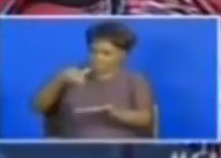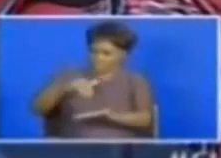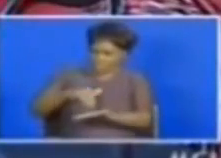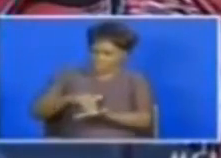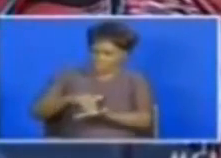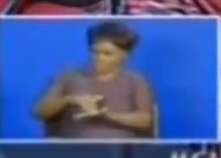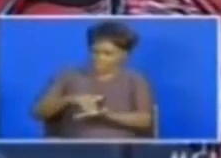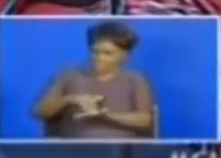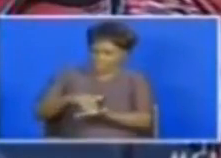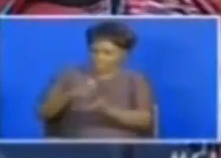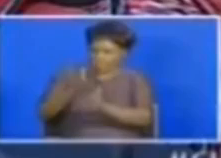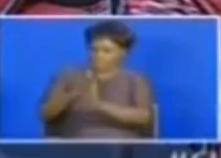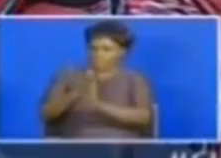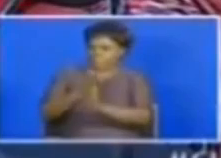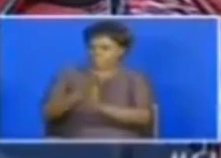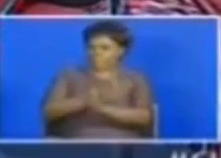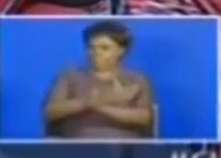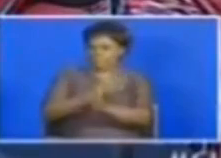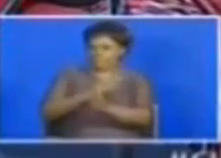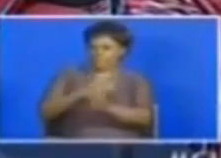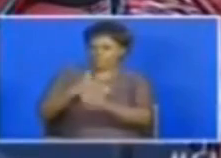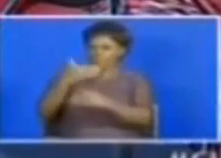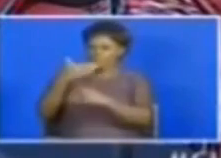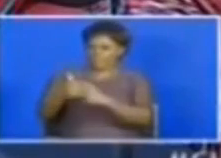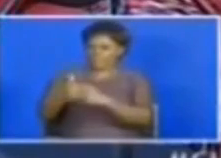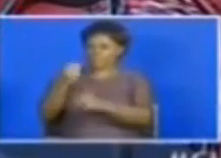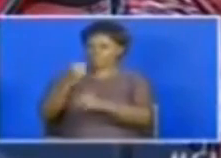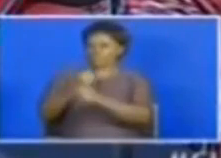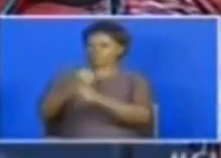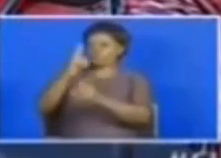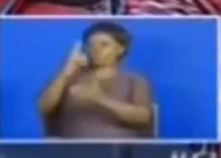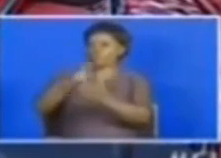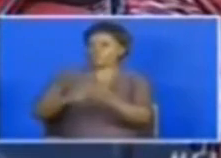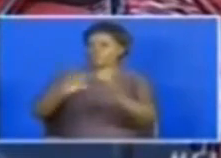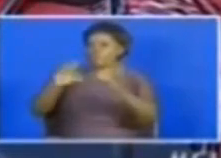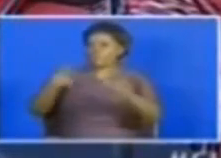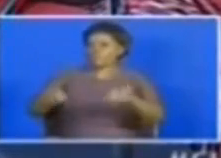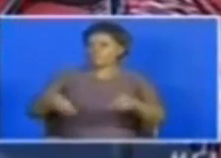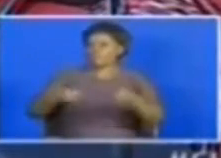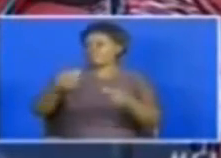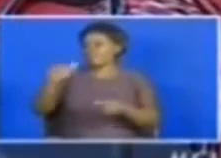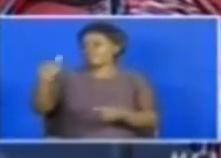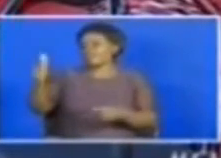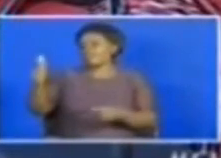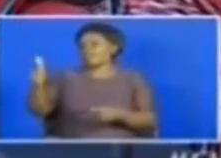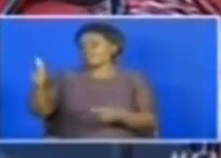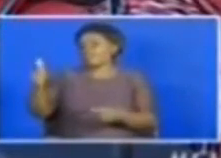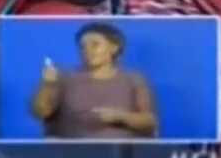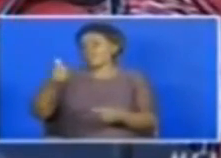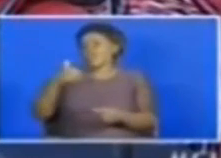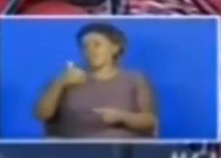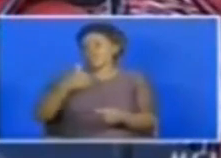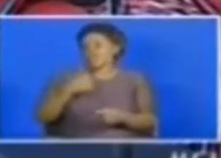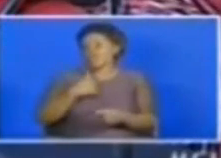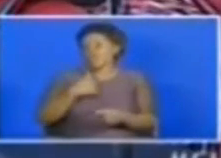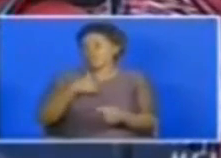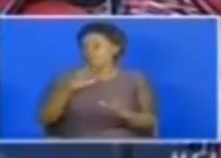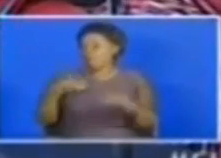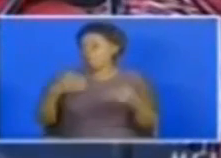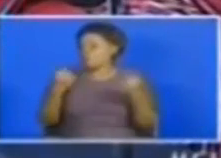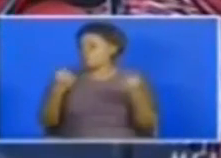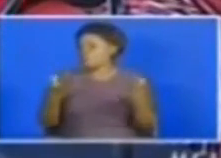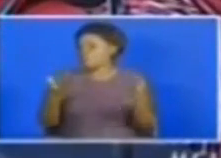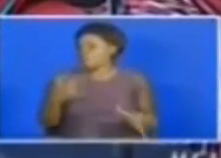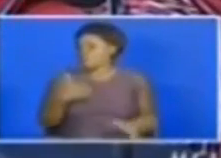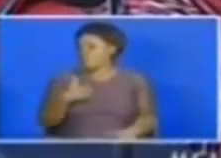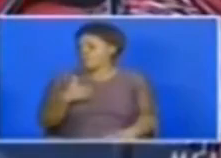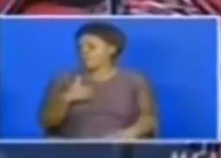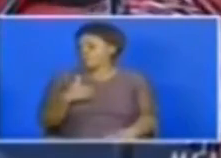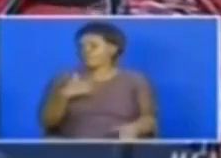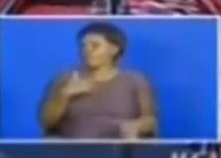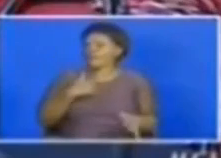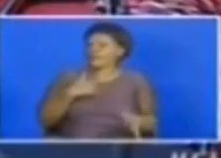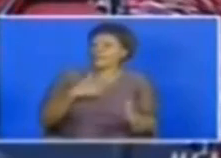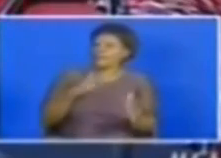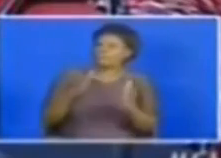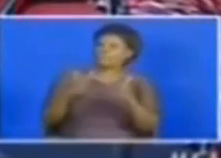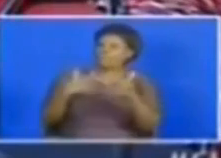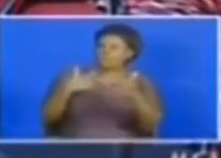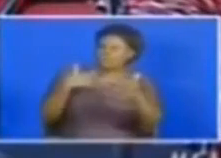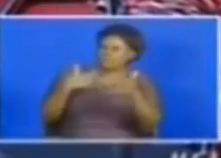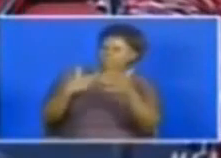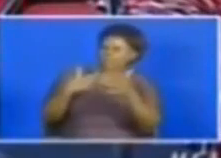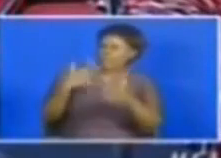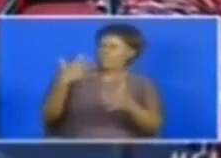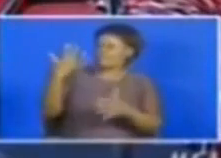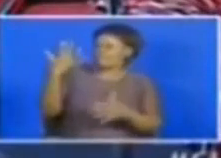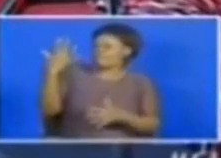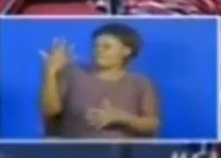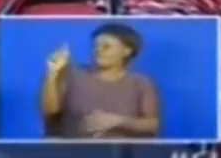fails, before we go to the next one, what we do is that we give you another one. We have made how many gadgets? We have made we've made